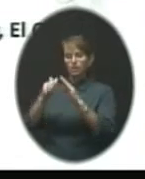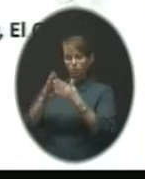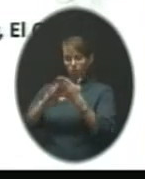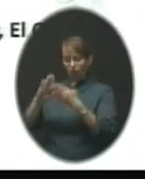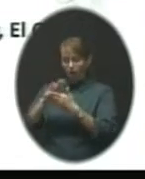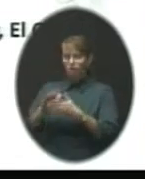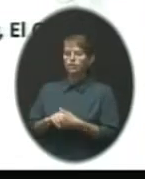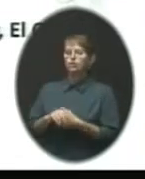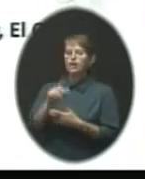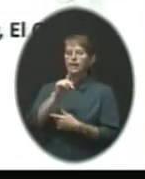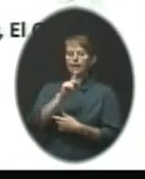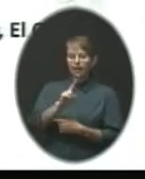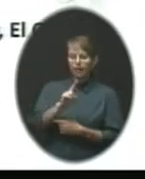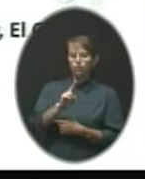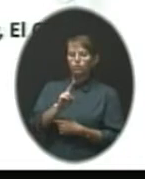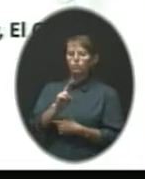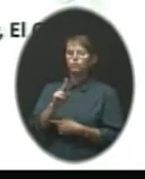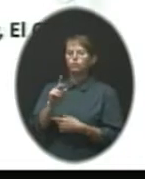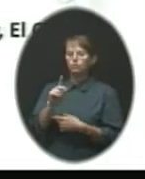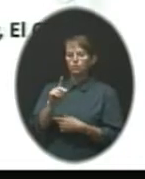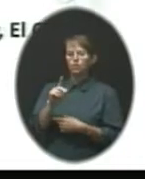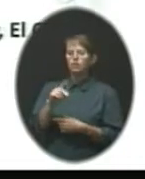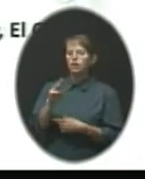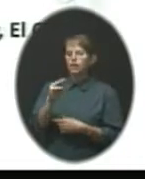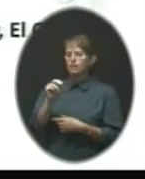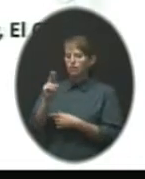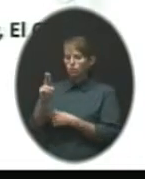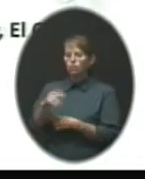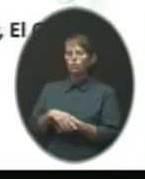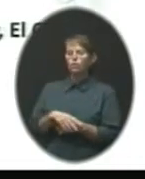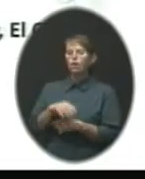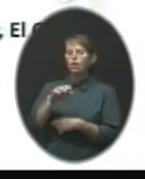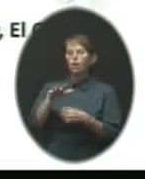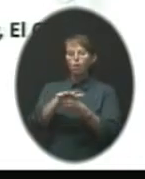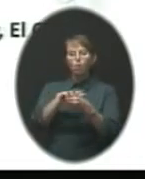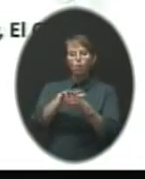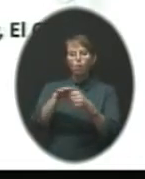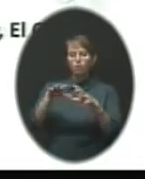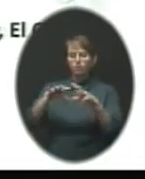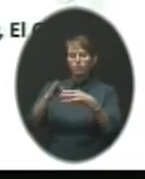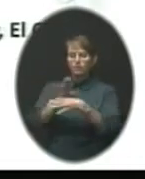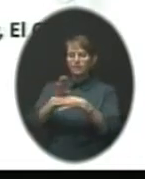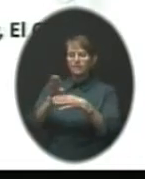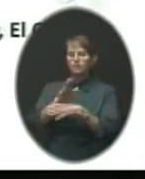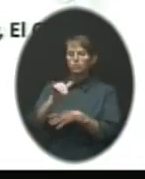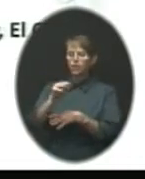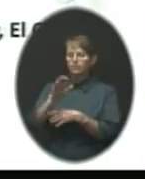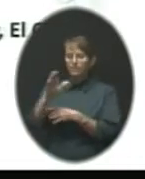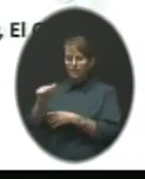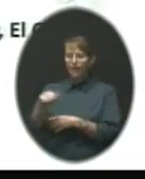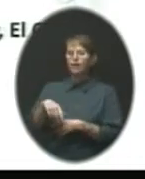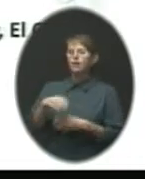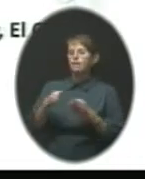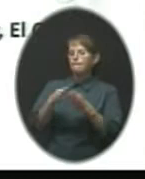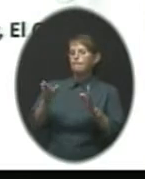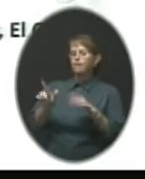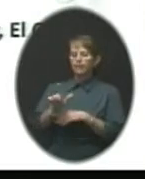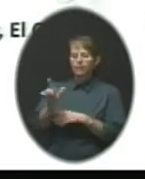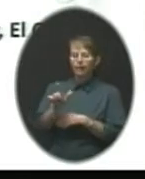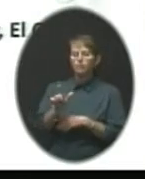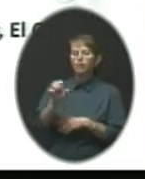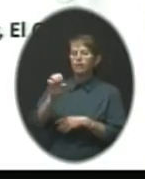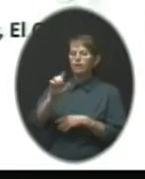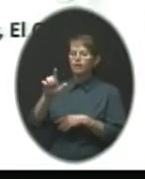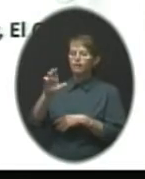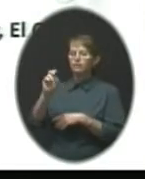in the group. Local partners like the YMCA, the Public Library, El Centro, Center of Grace, and of course, the Olathe School